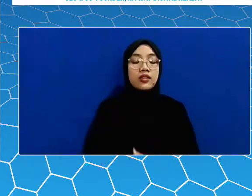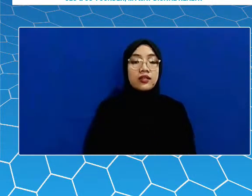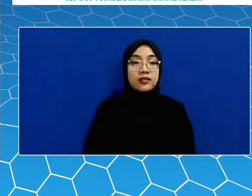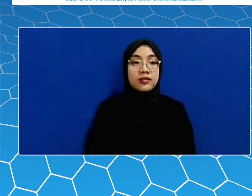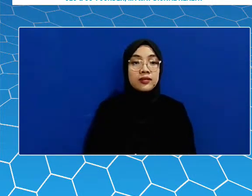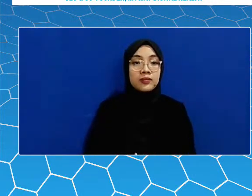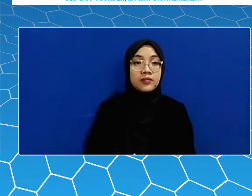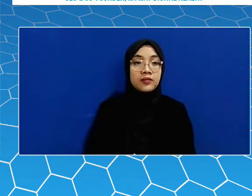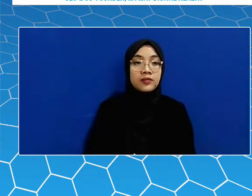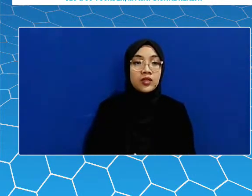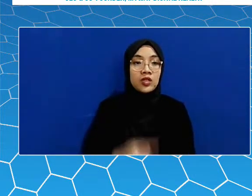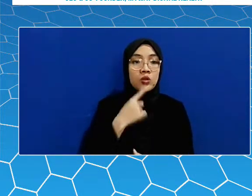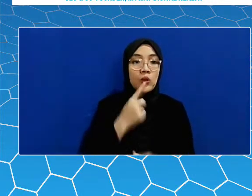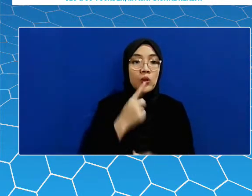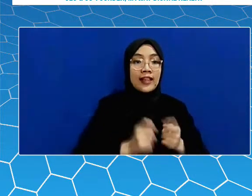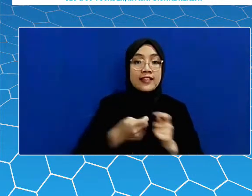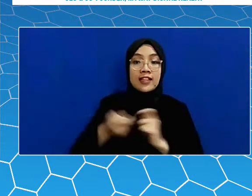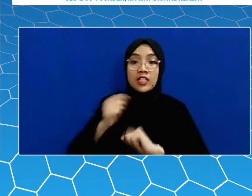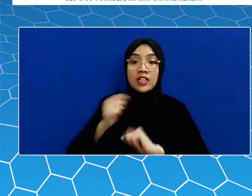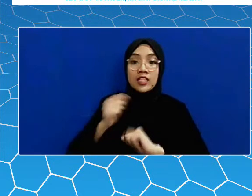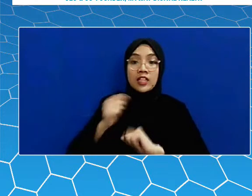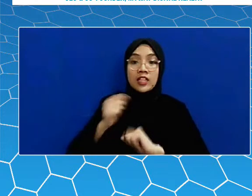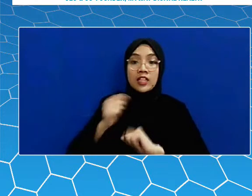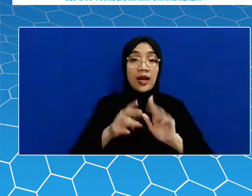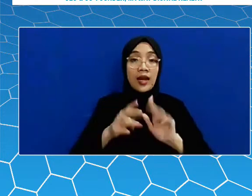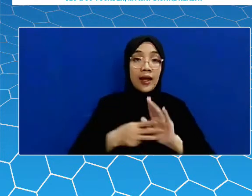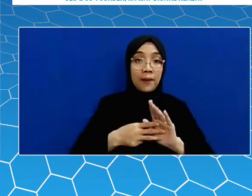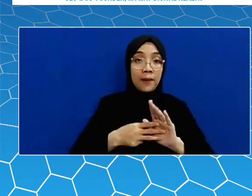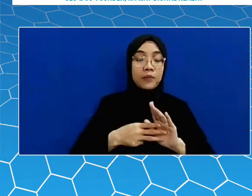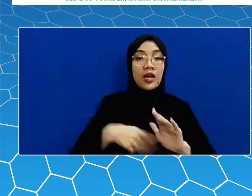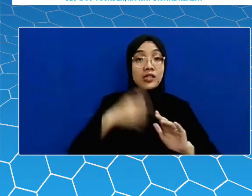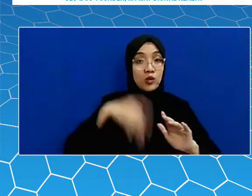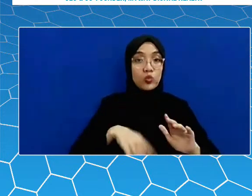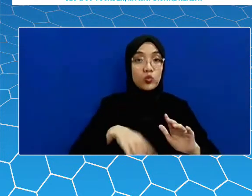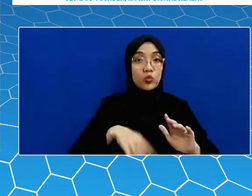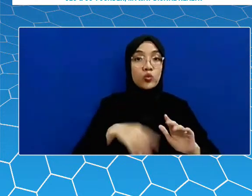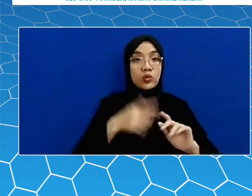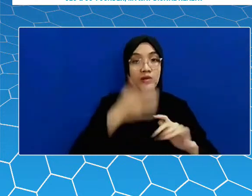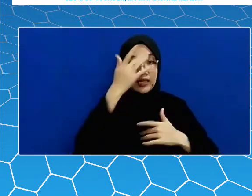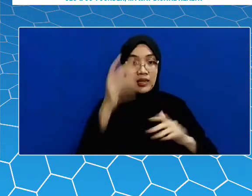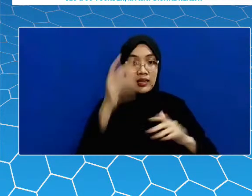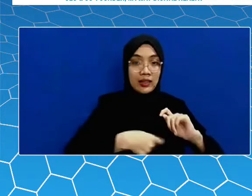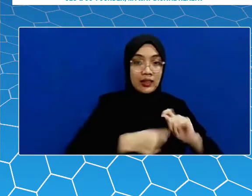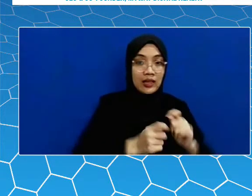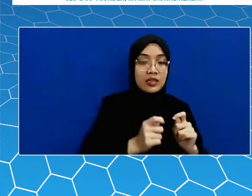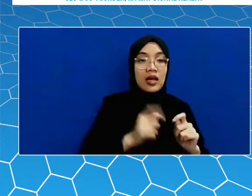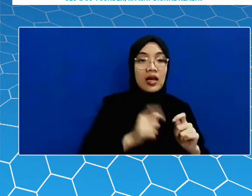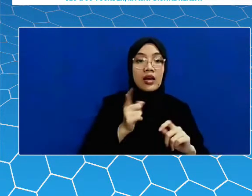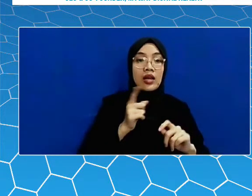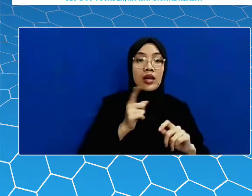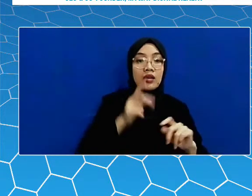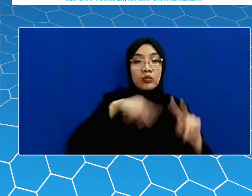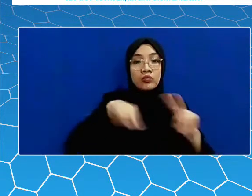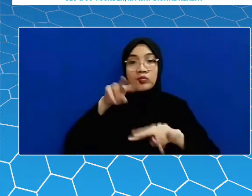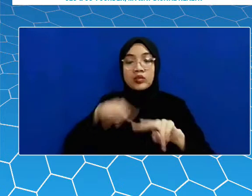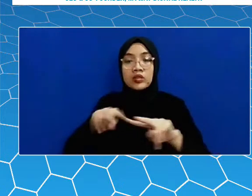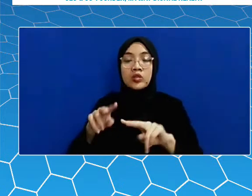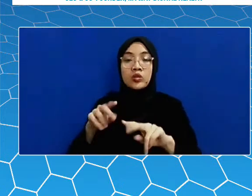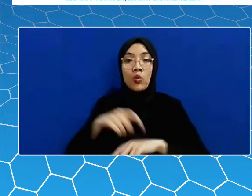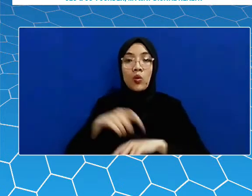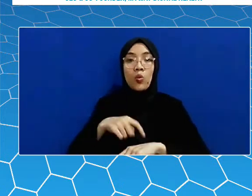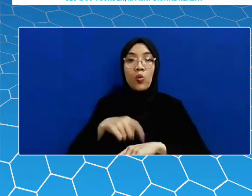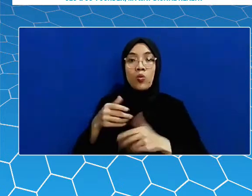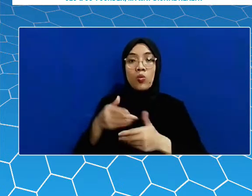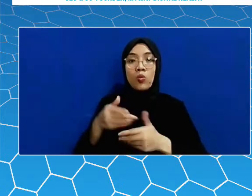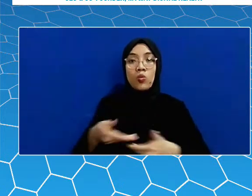done, diabetes is one of them, but as you can see, this is about screening across multiple long-term conditions. And as we continue to grow our service, we will